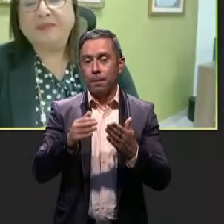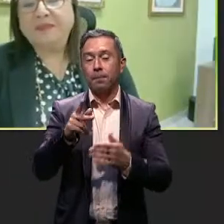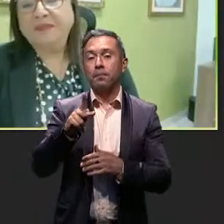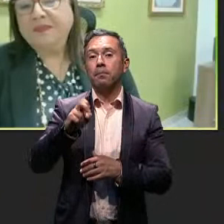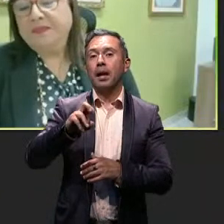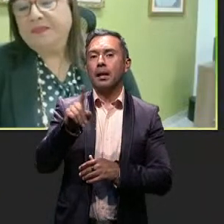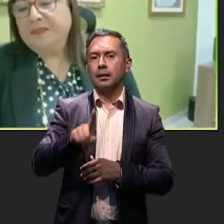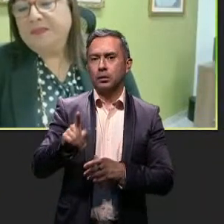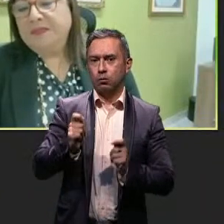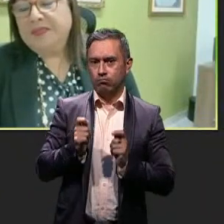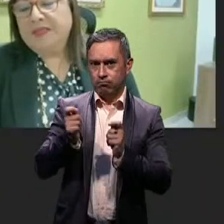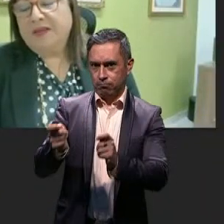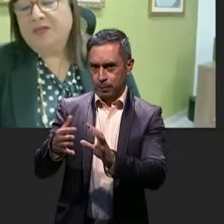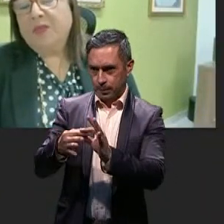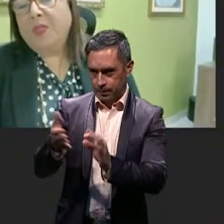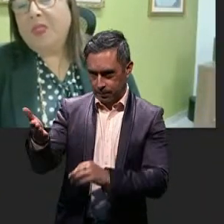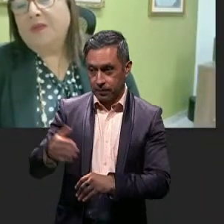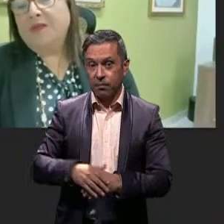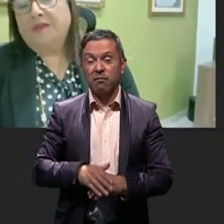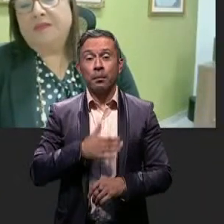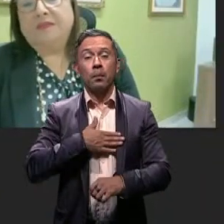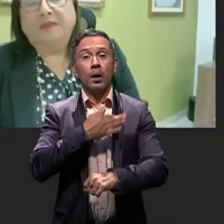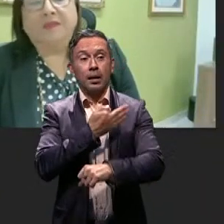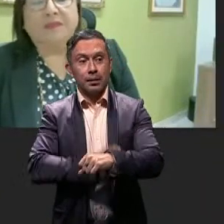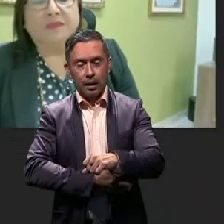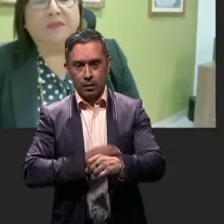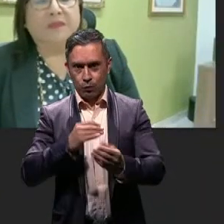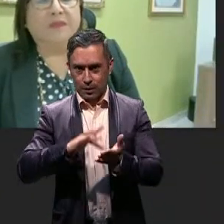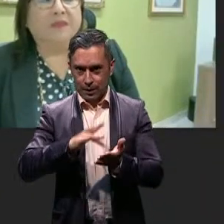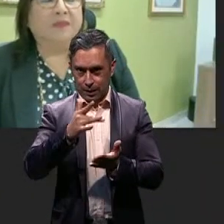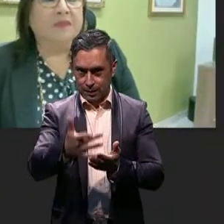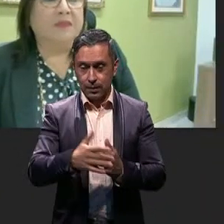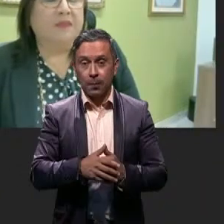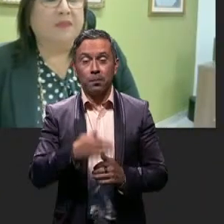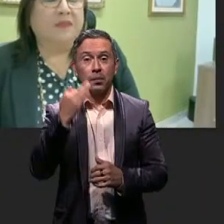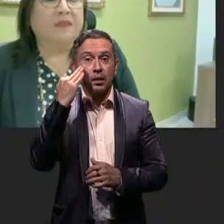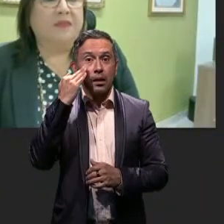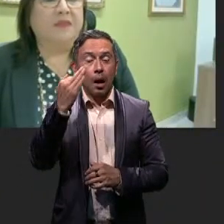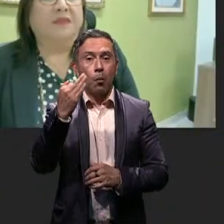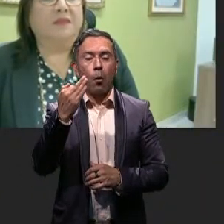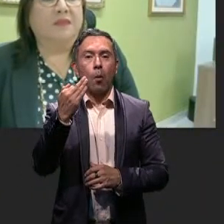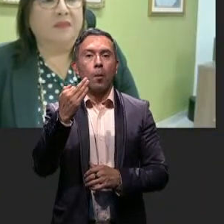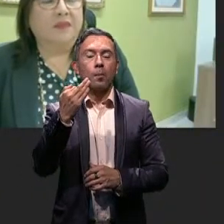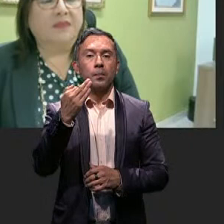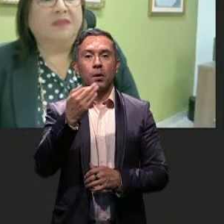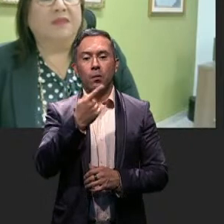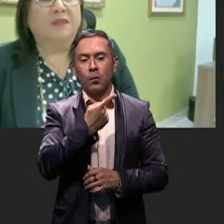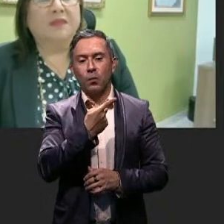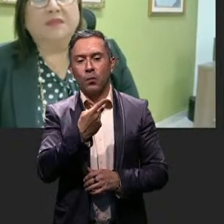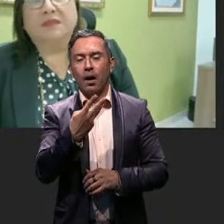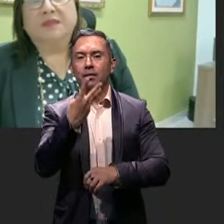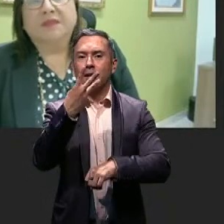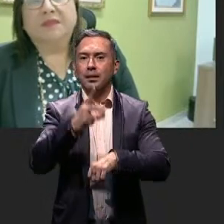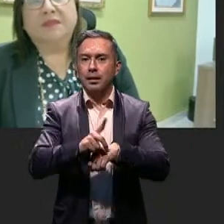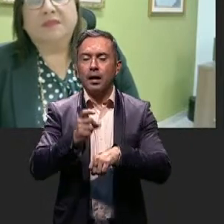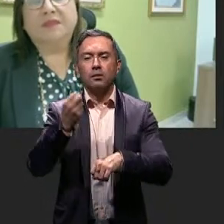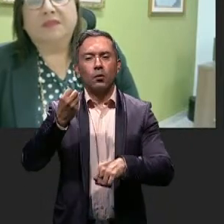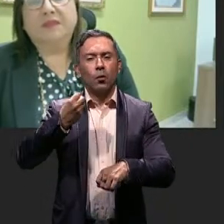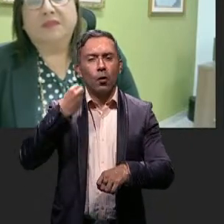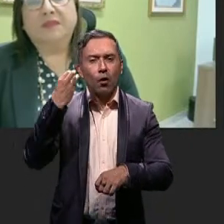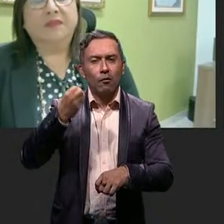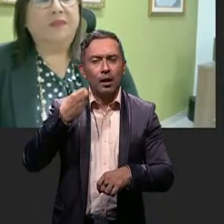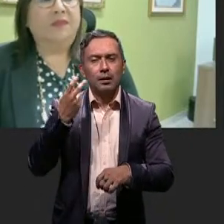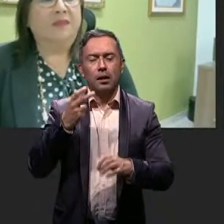have, we are going to give the floor to Percy. Good afternoon, and thank you very much. After 3 days of